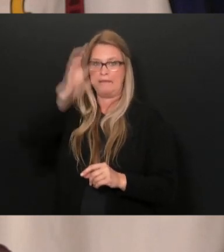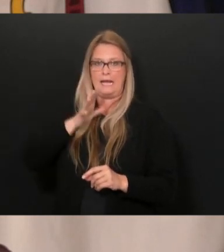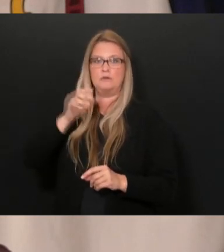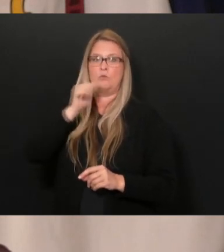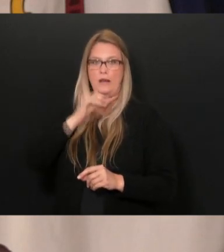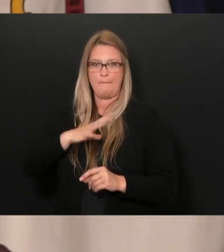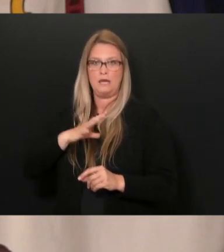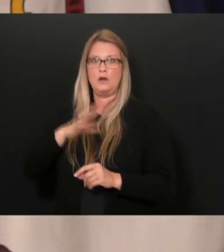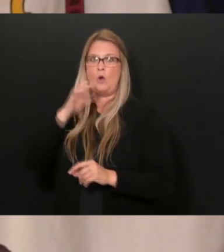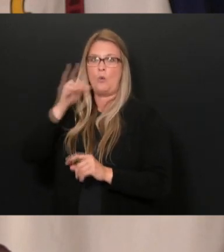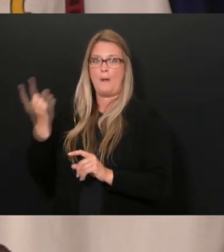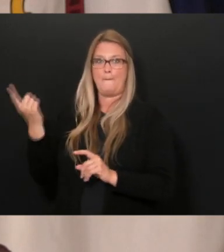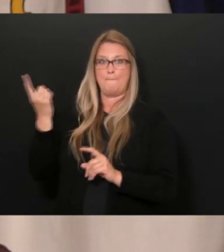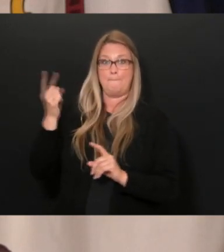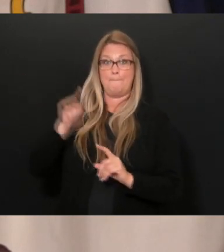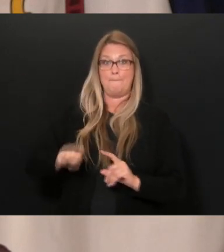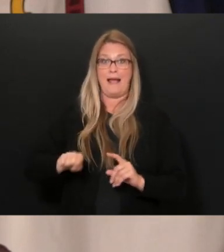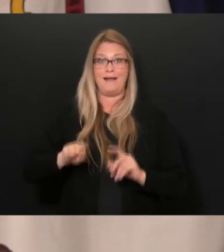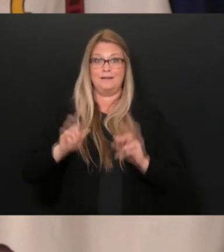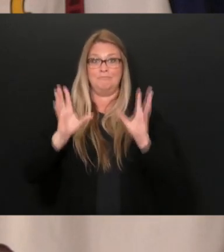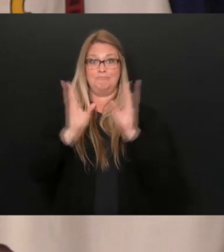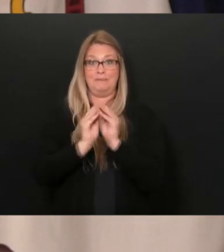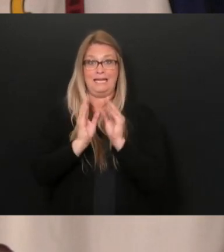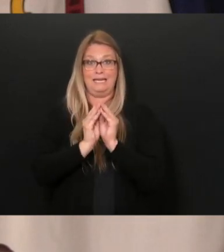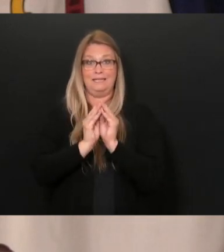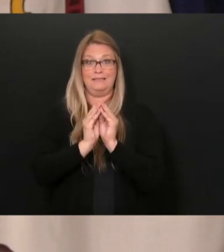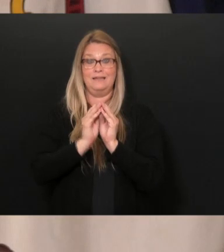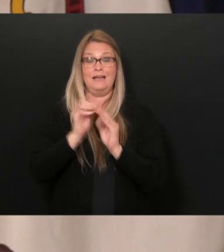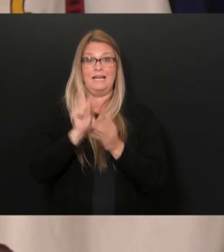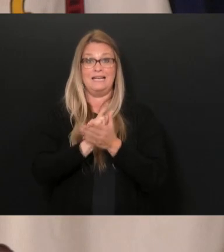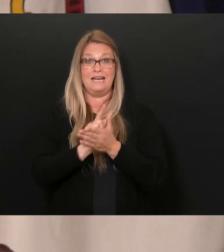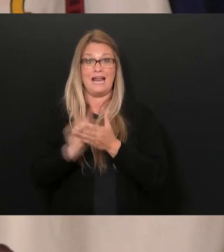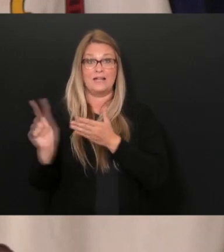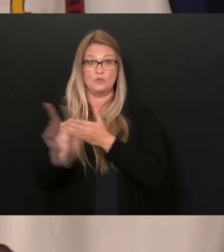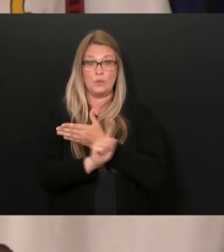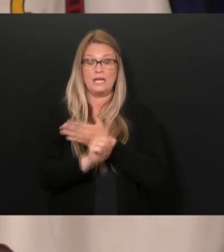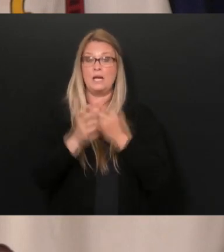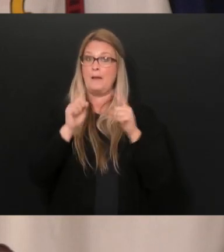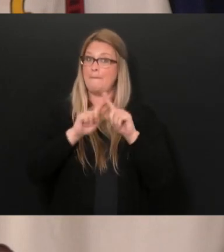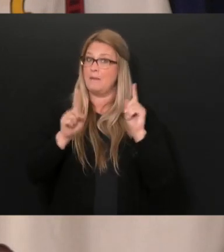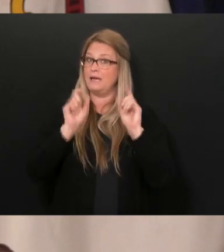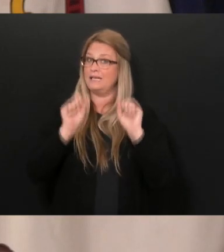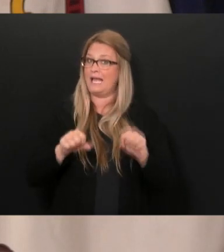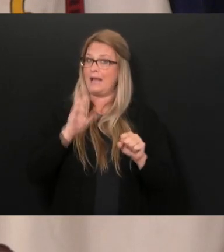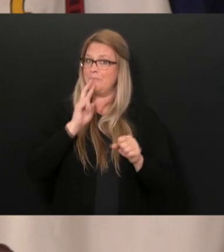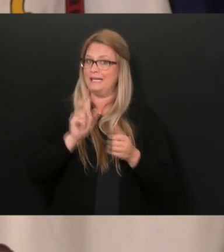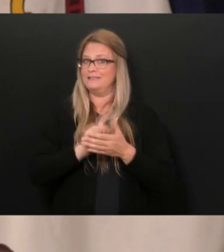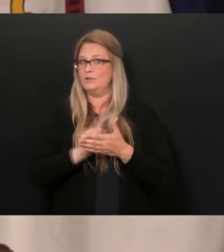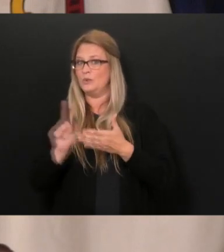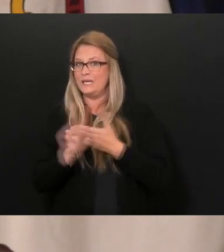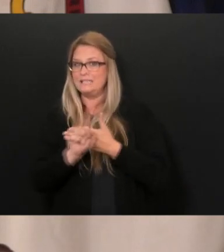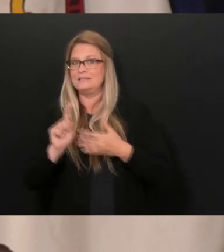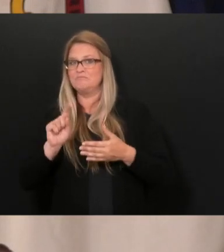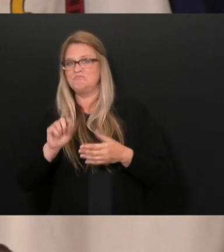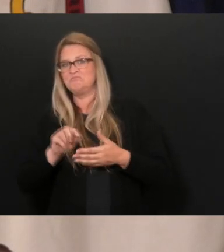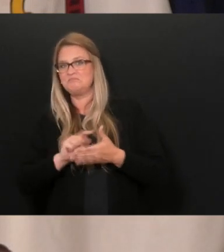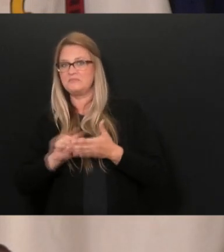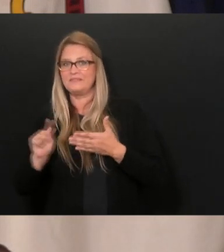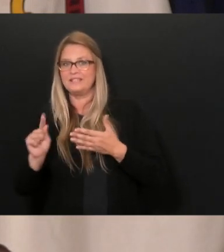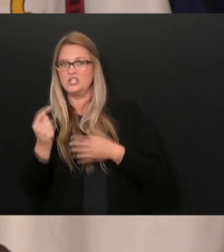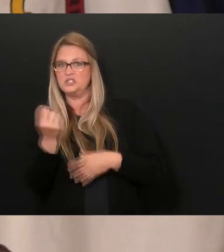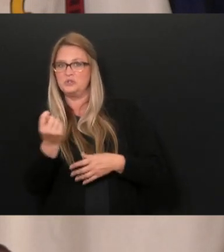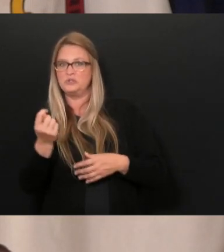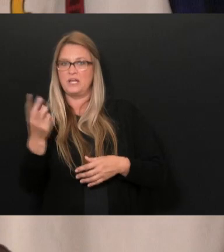back next week, but it could be that they'll drag into the early parts of the next week before we have the